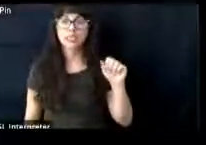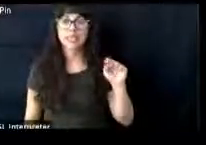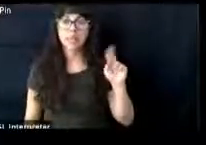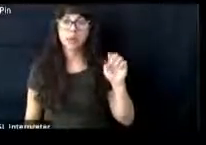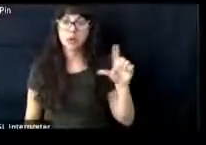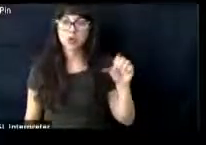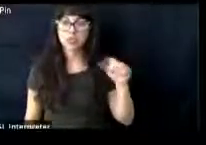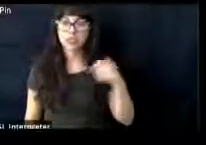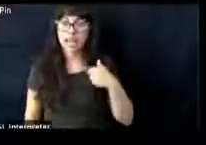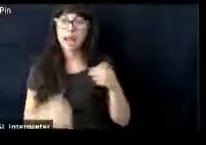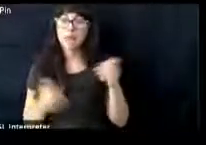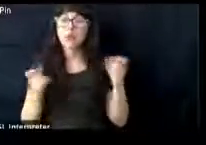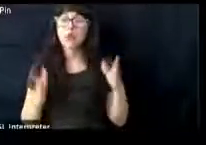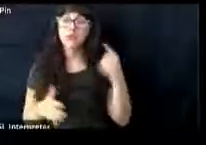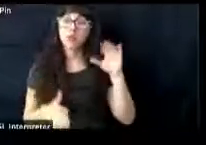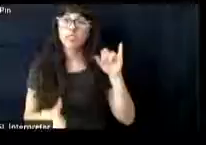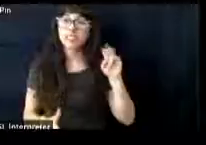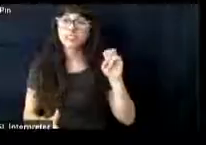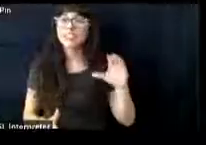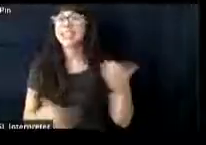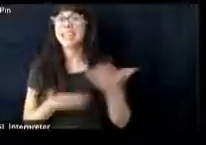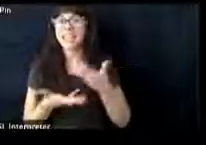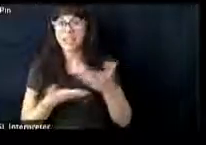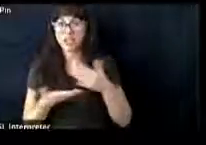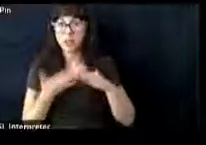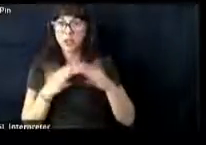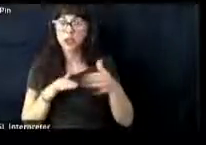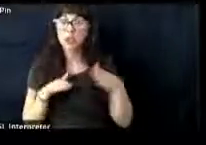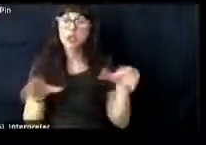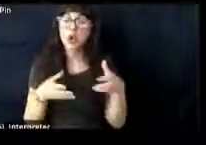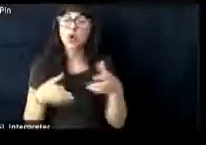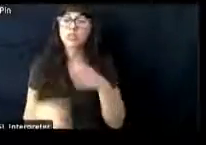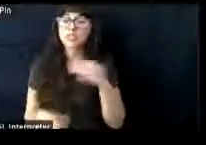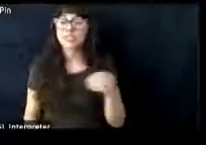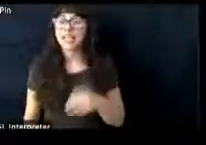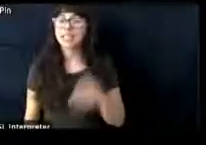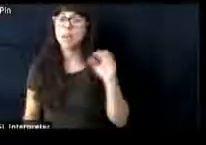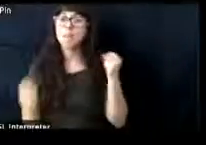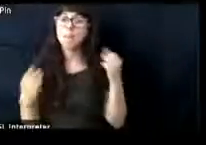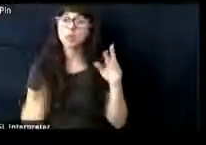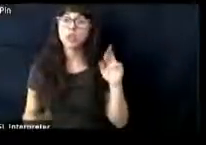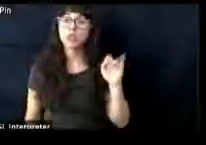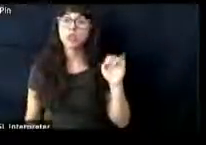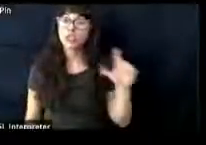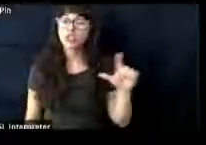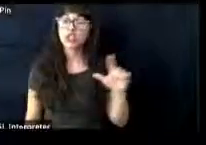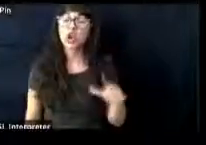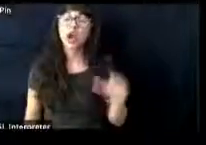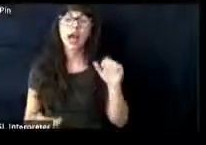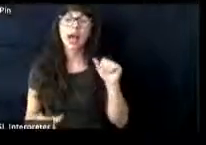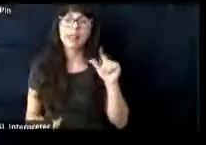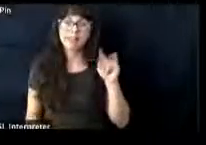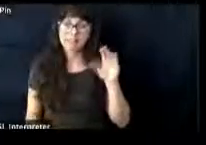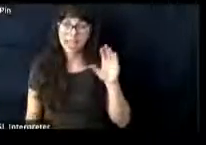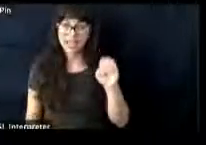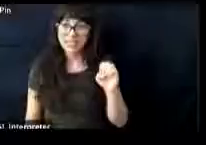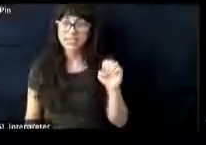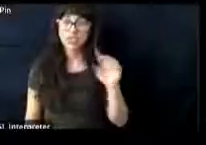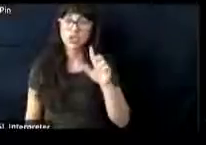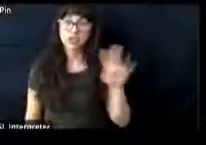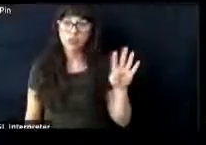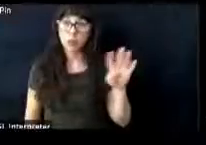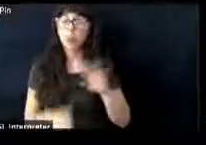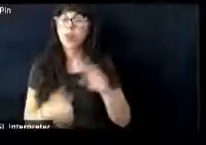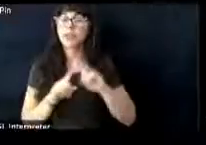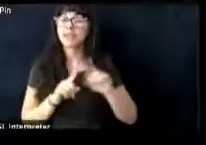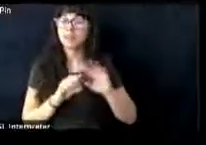Engagement for Community Coalition and the convener of the People's Bloc, which is a multiracial alliance of 34 organizations that are dedicated to the inclusion